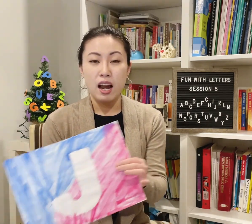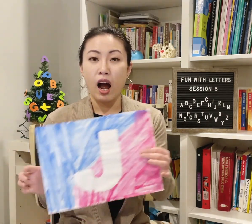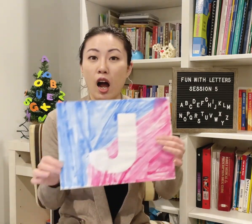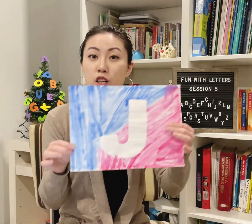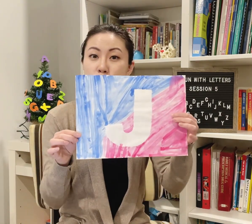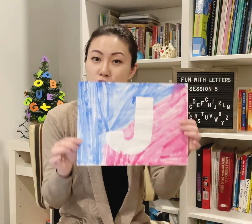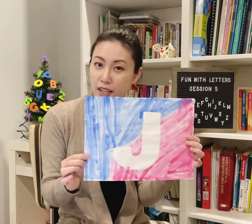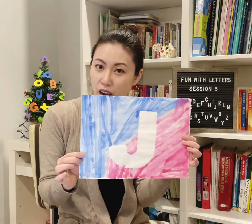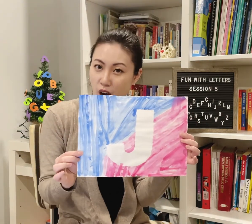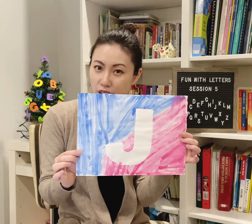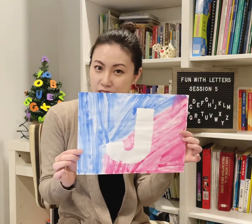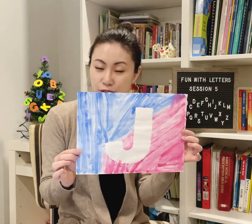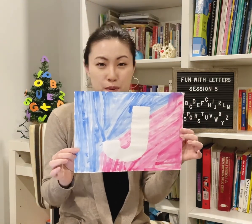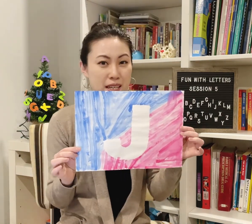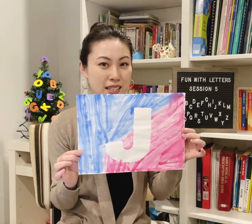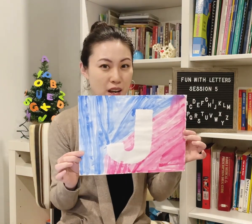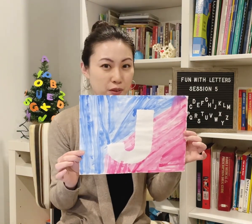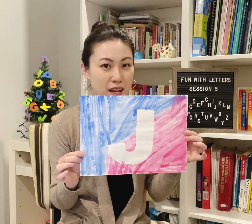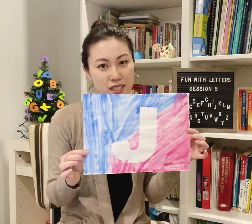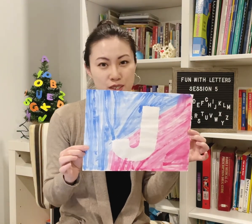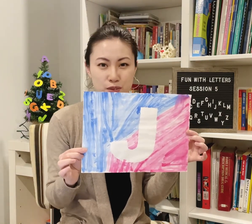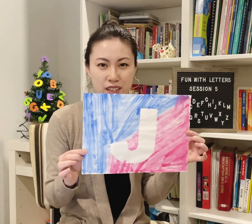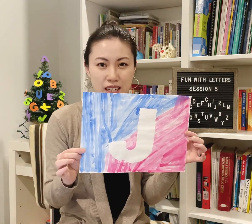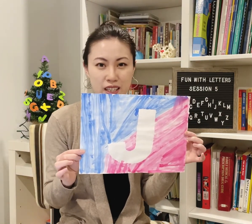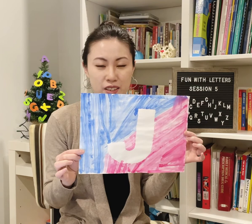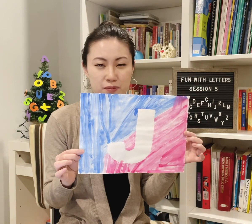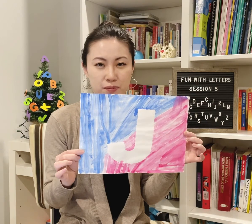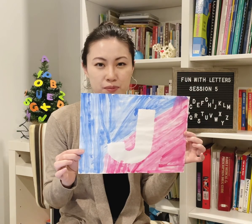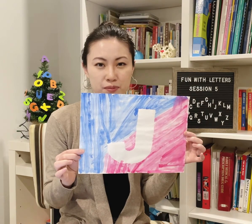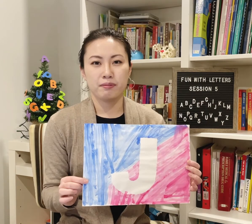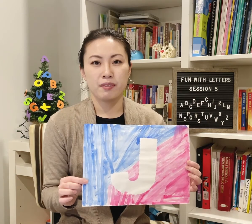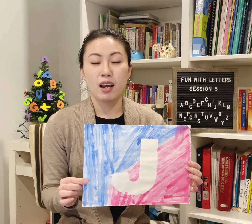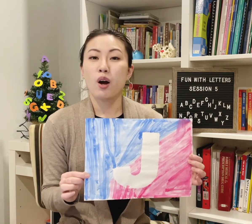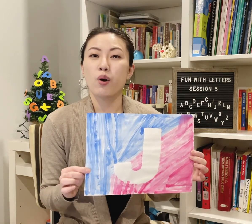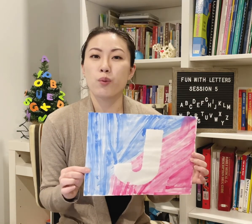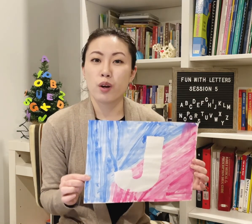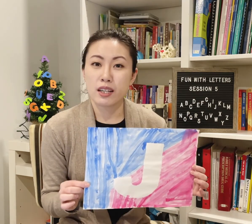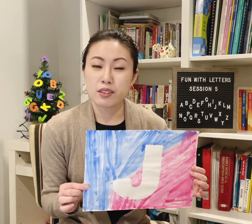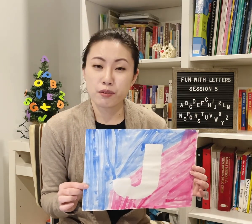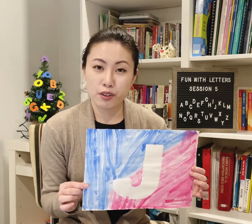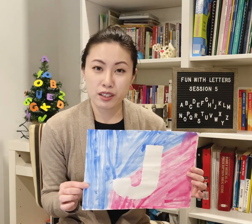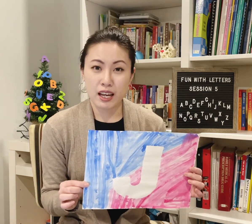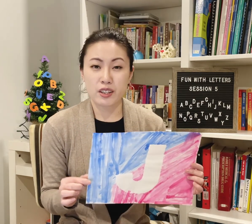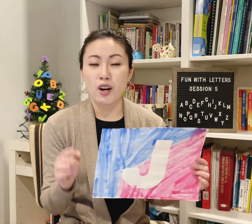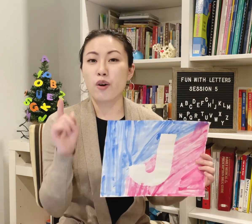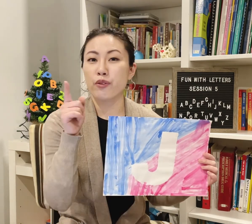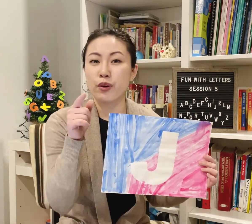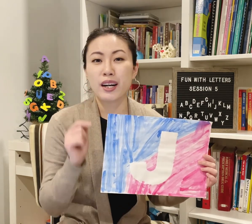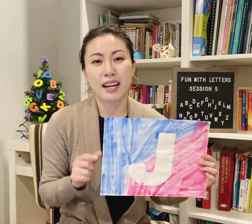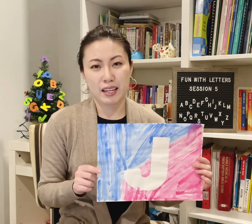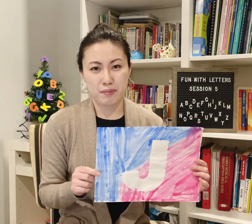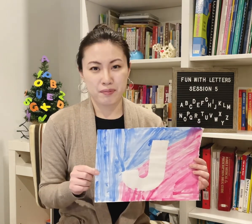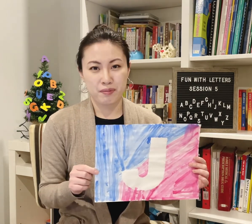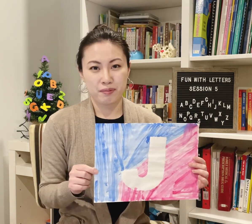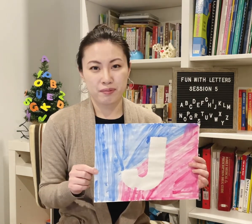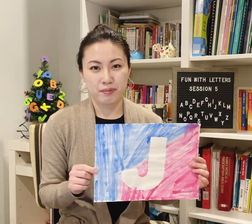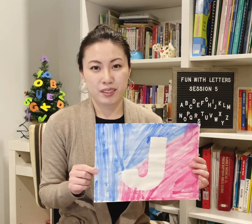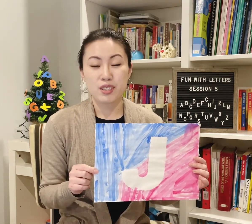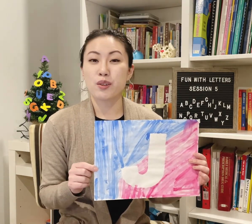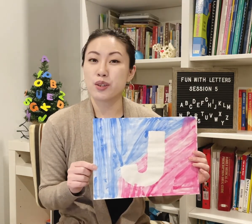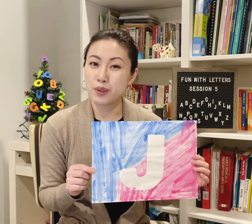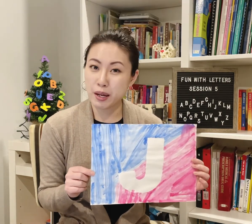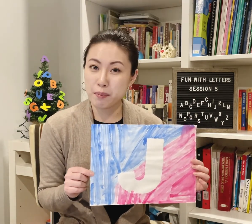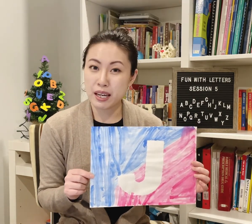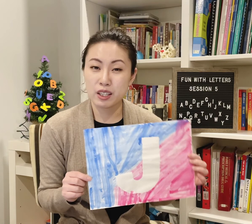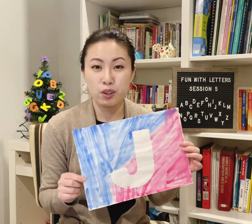made a J art for myself as a souvenir. What is the first letter of your name?